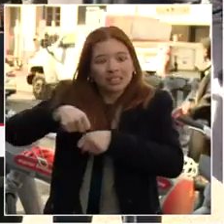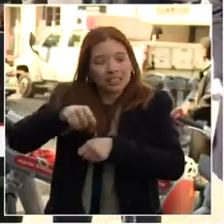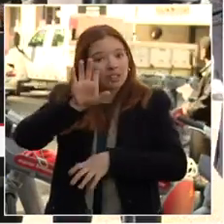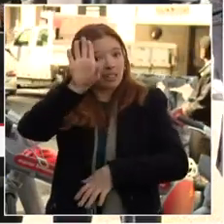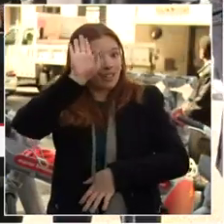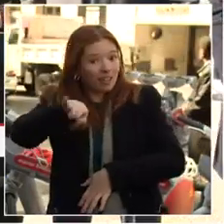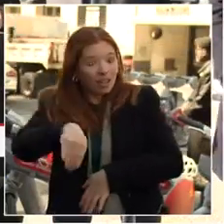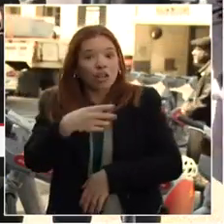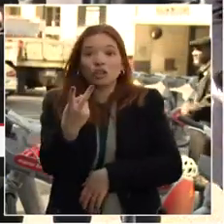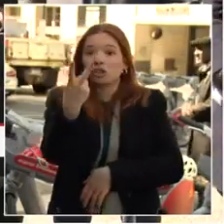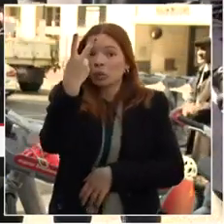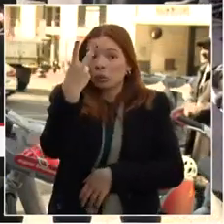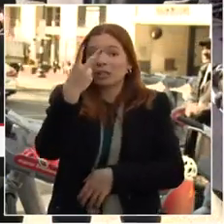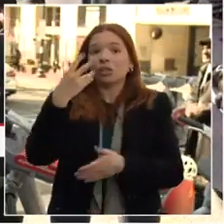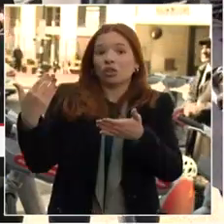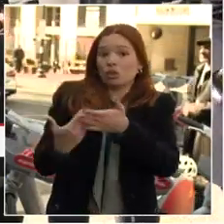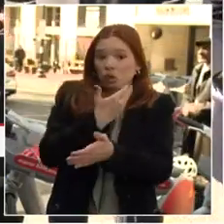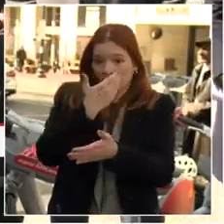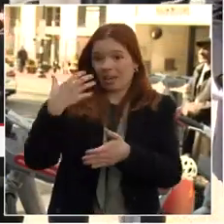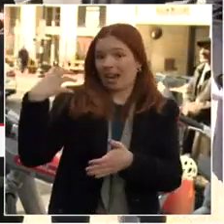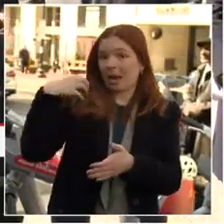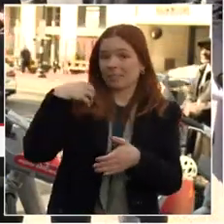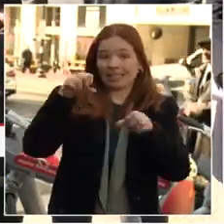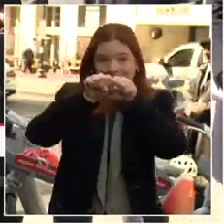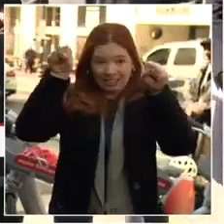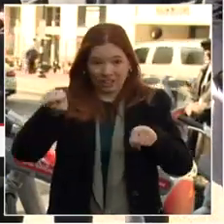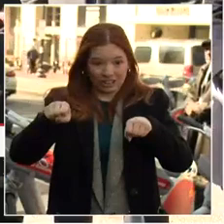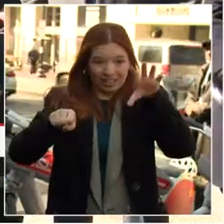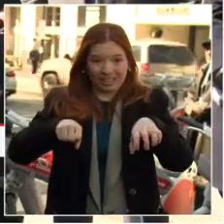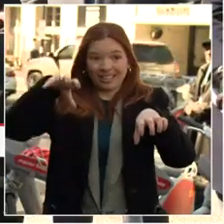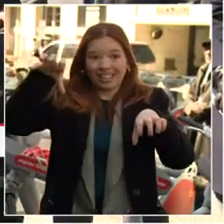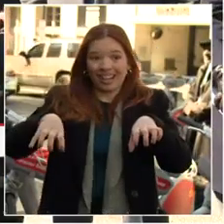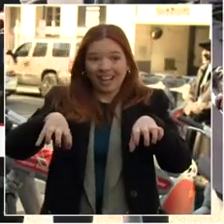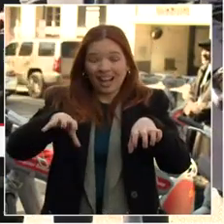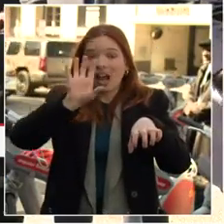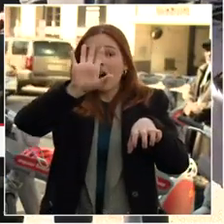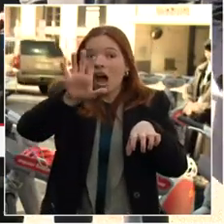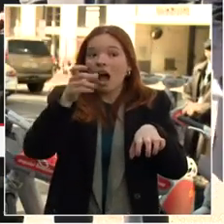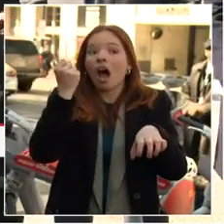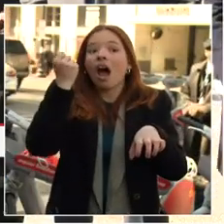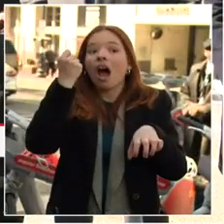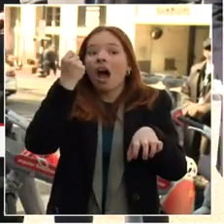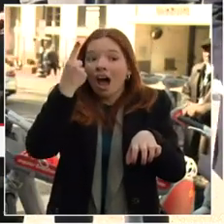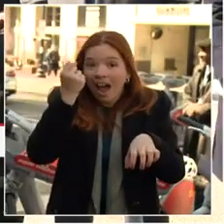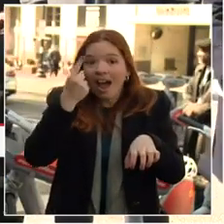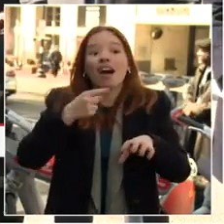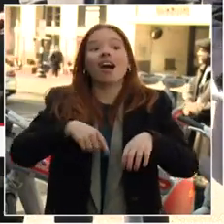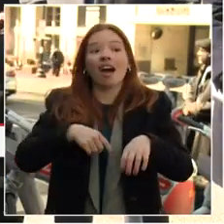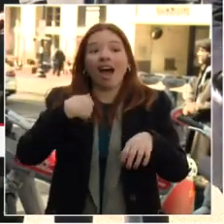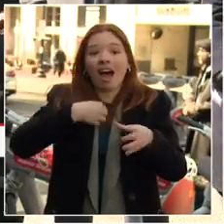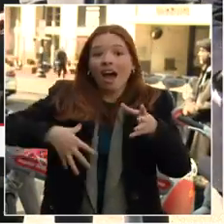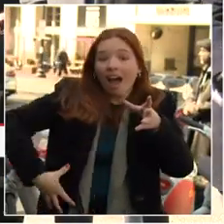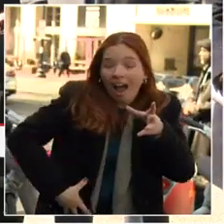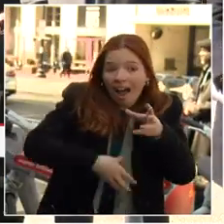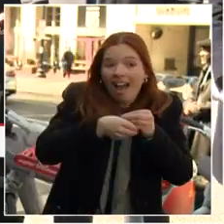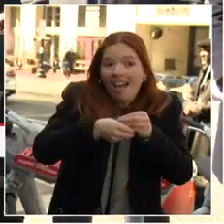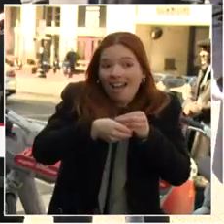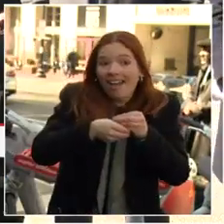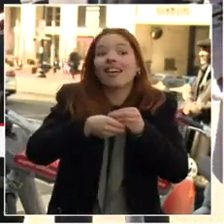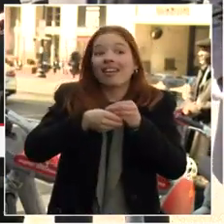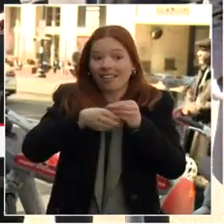stations integrated with its design. We're not only adding new stations, though, we're adding almost